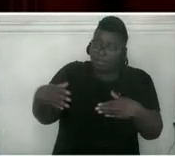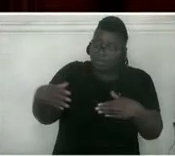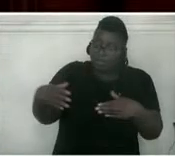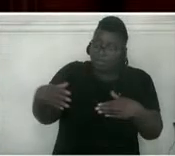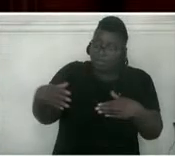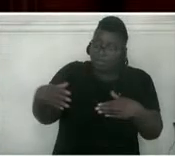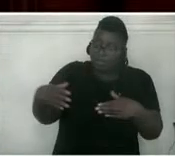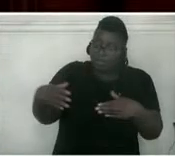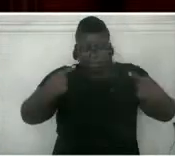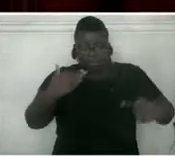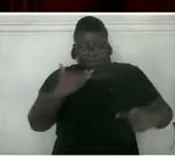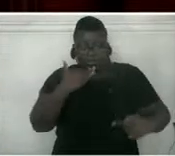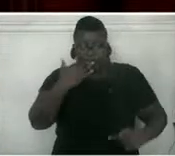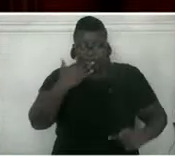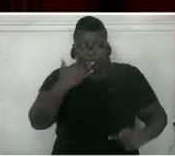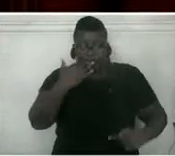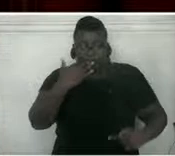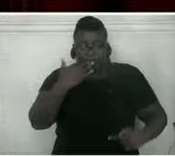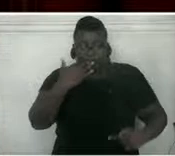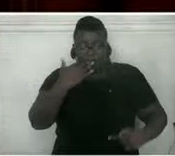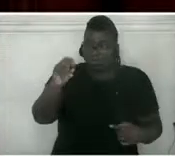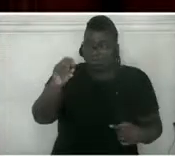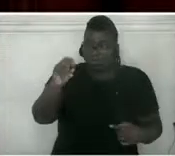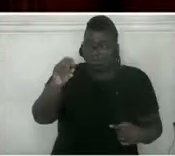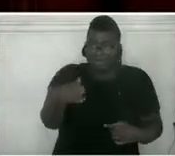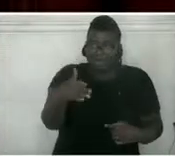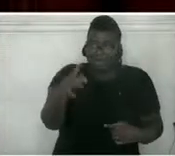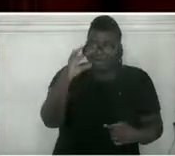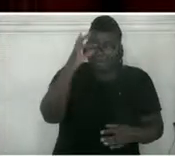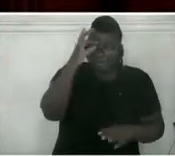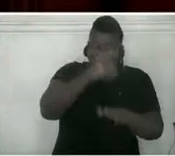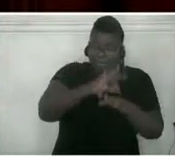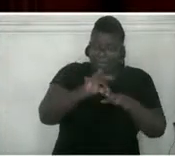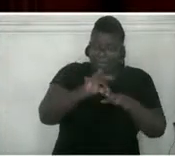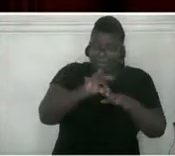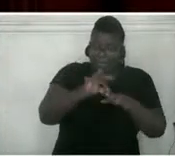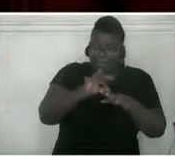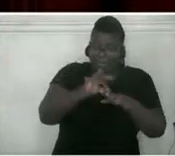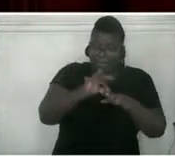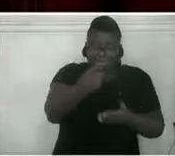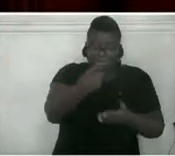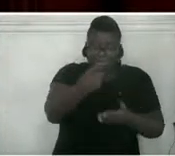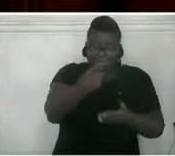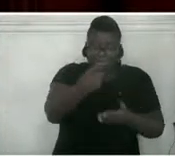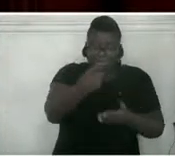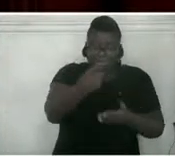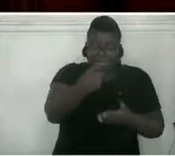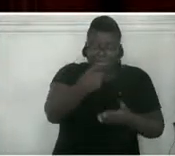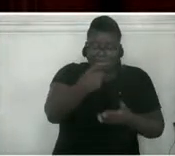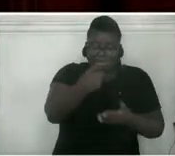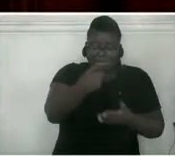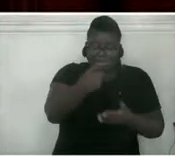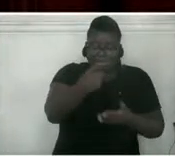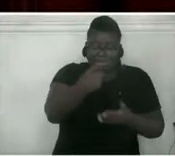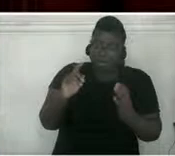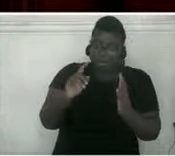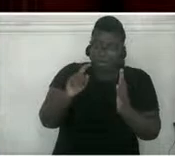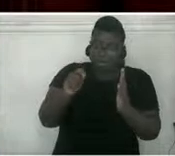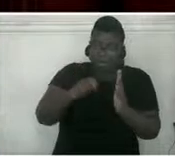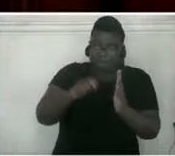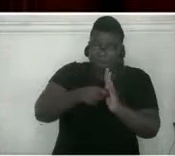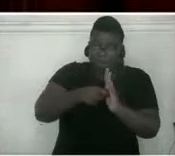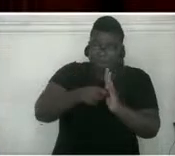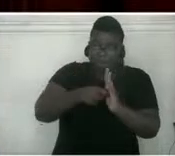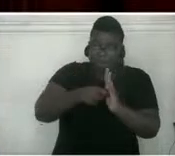by President in the SONA that was signed during the lockdown, and that there is a commitment from